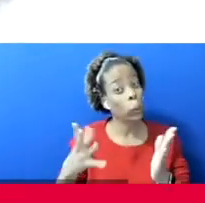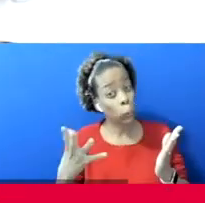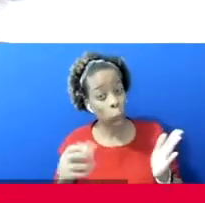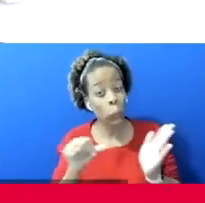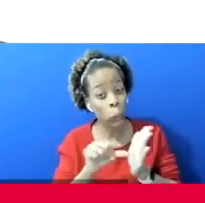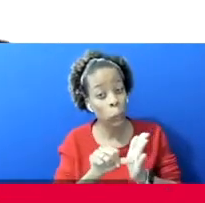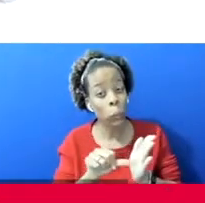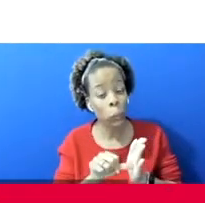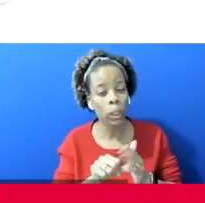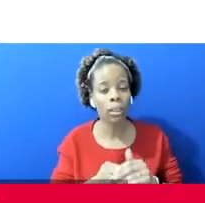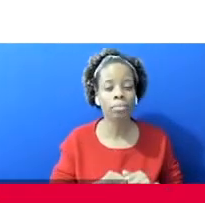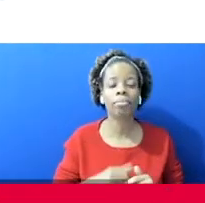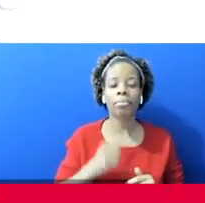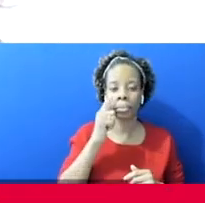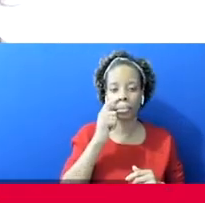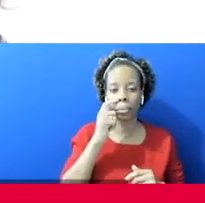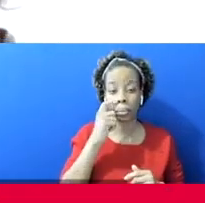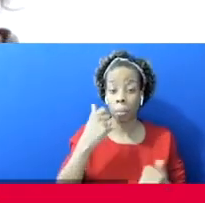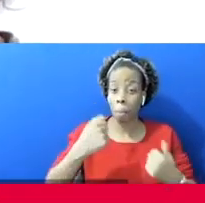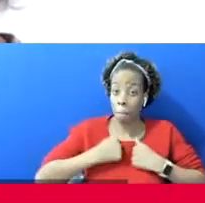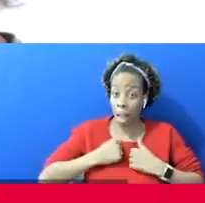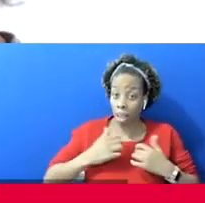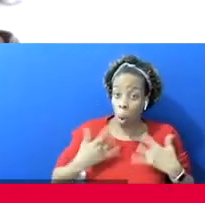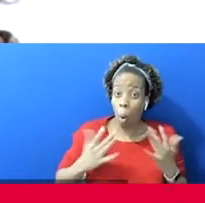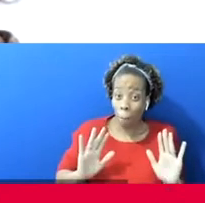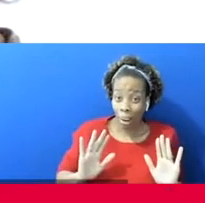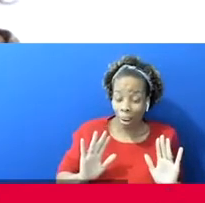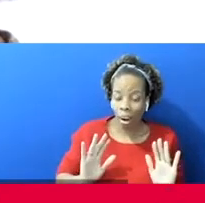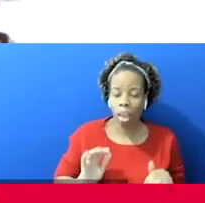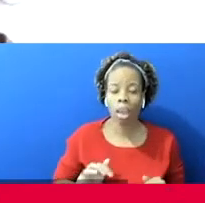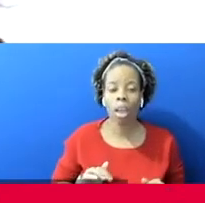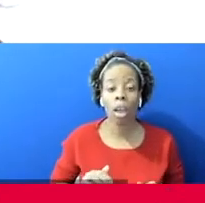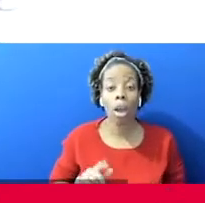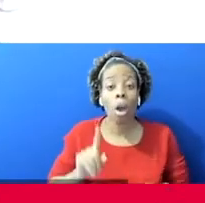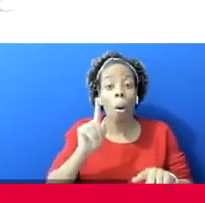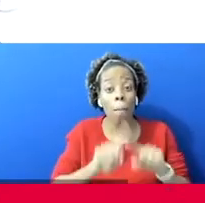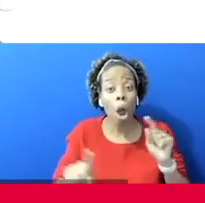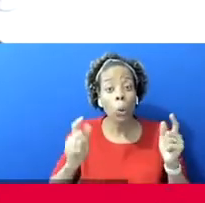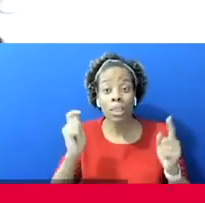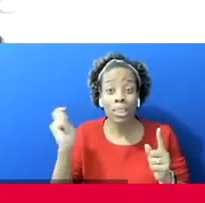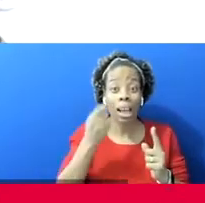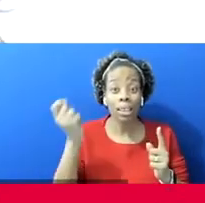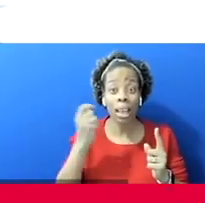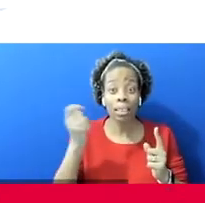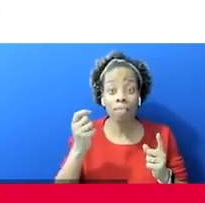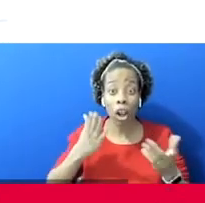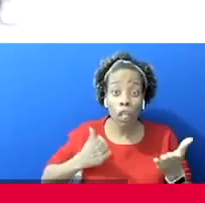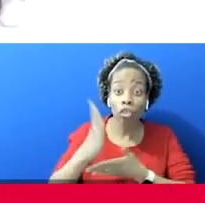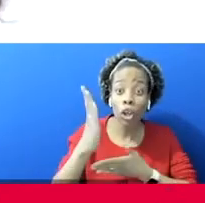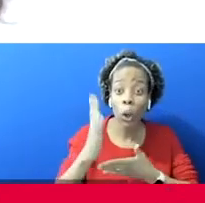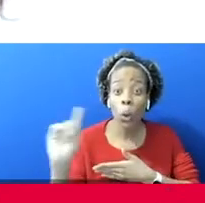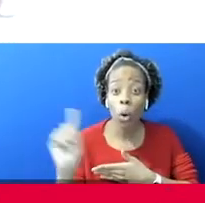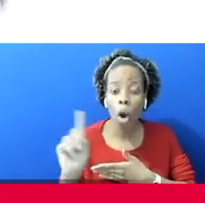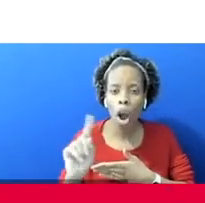yeah, I would say that the best, I think, in my opinion, the more effective method has just been to really create a